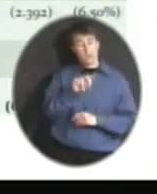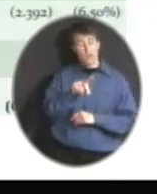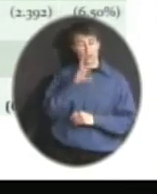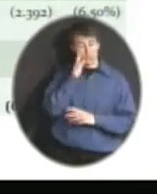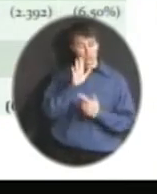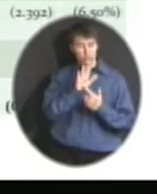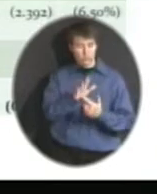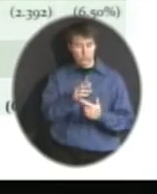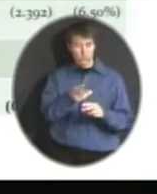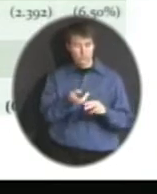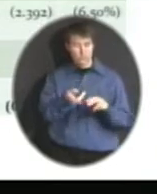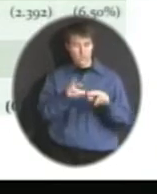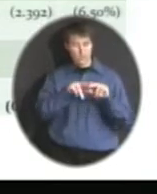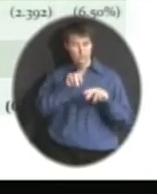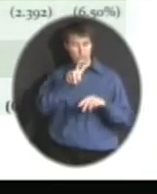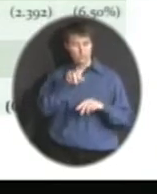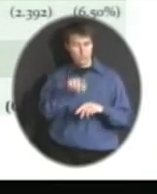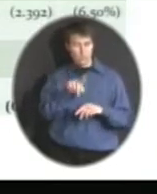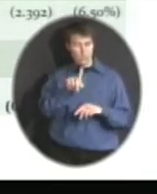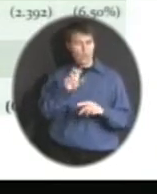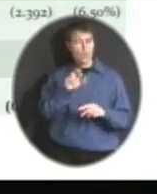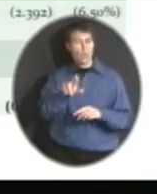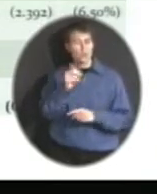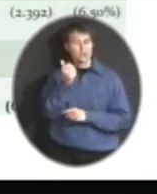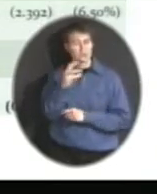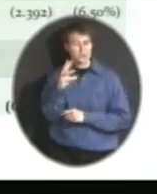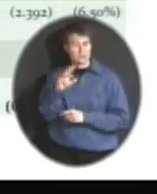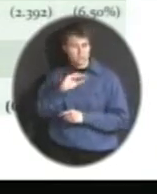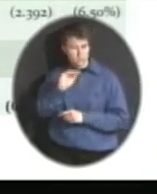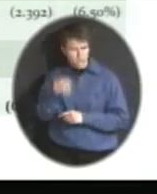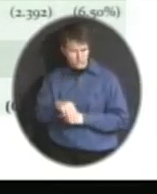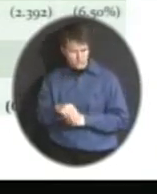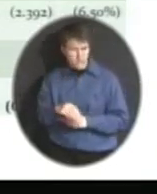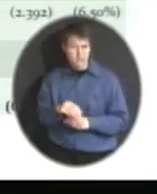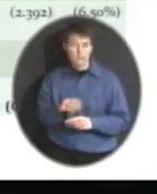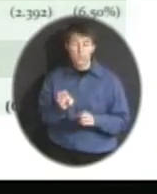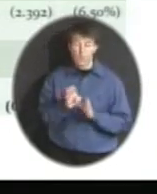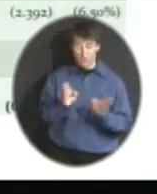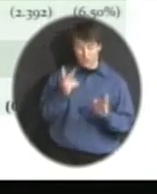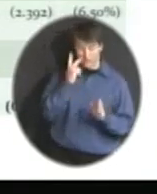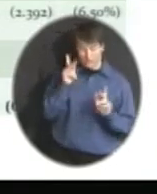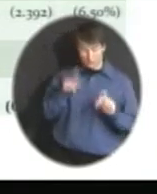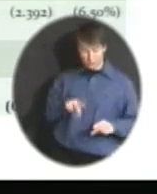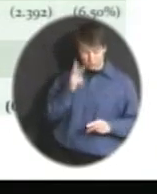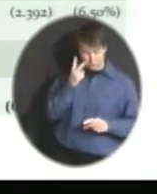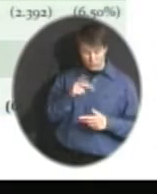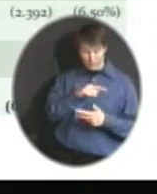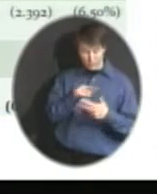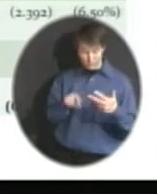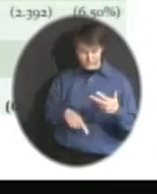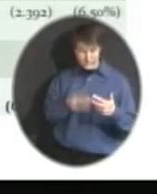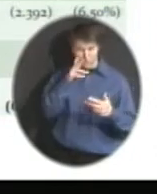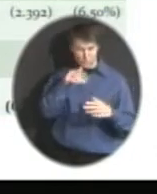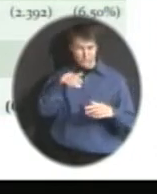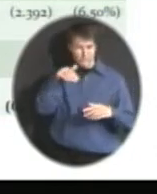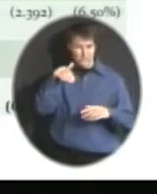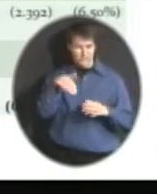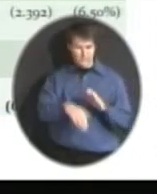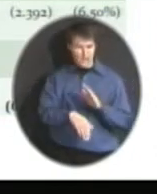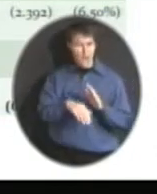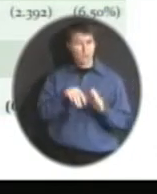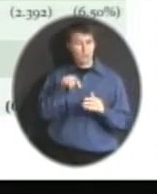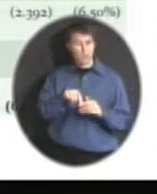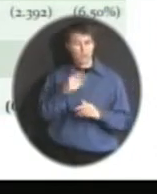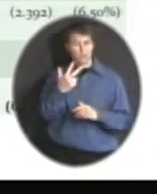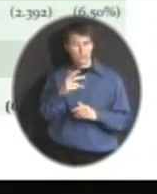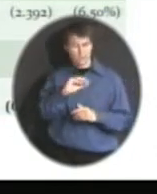or 16%. Overall, if a patron were to look at all 3, it'd be down 0.3%. Mr.